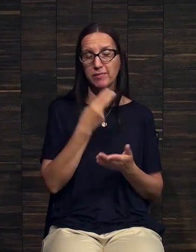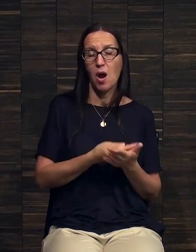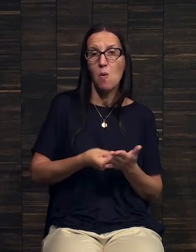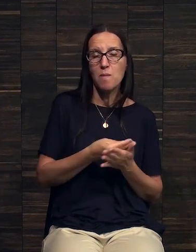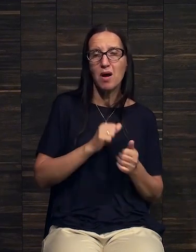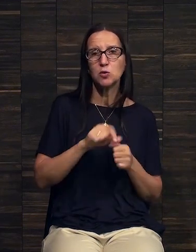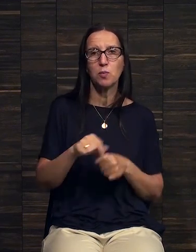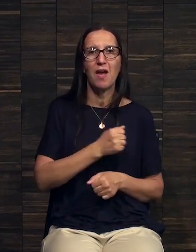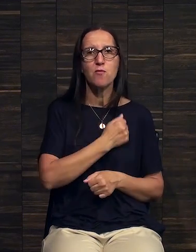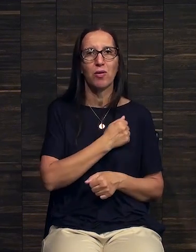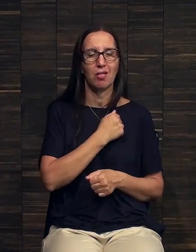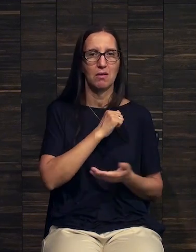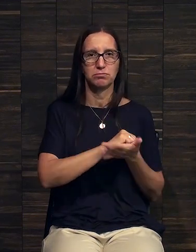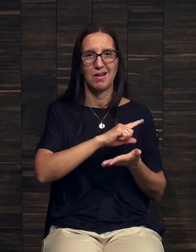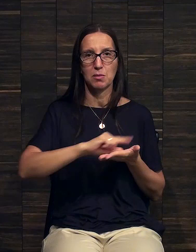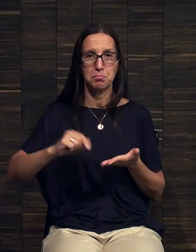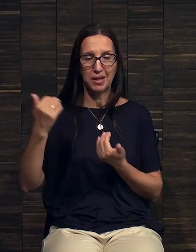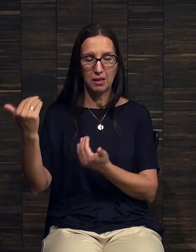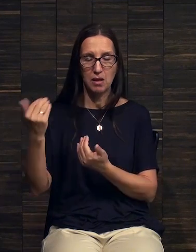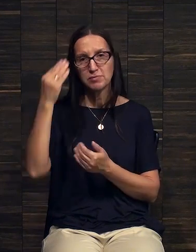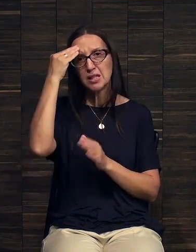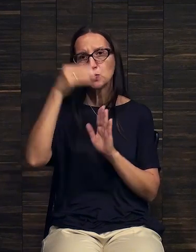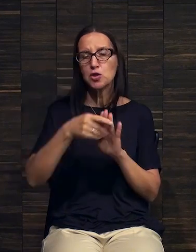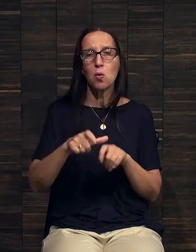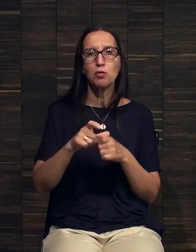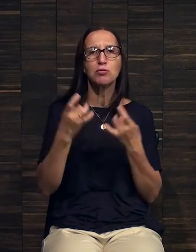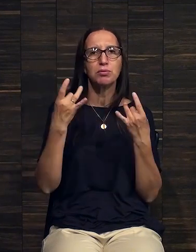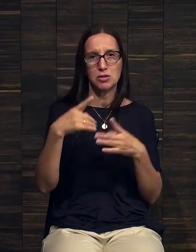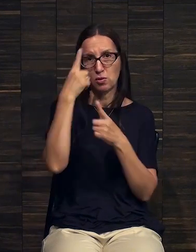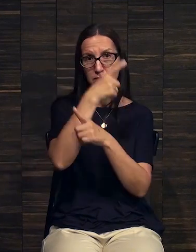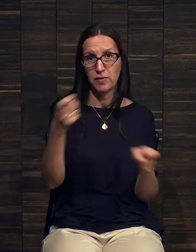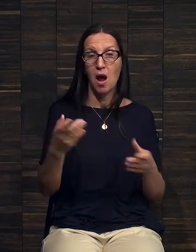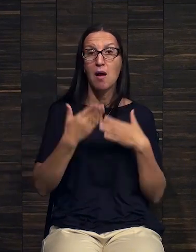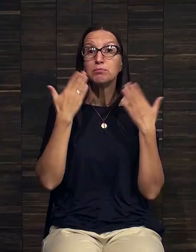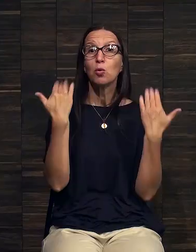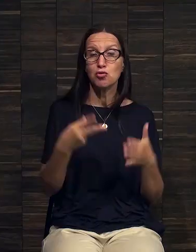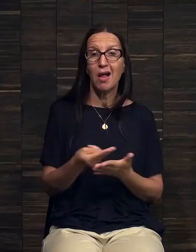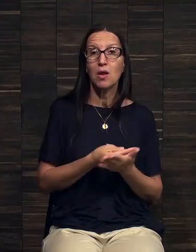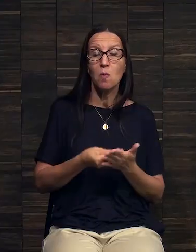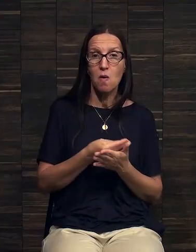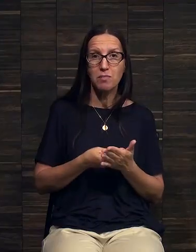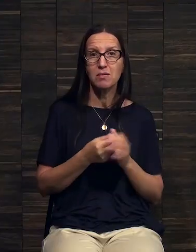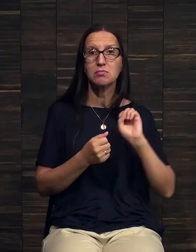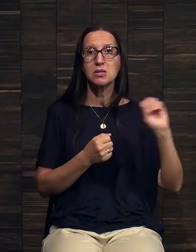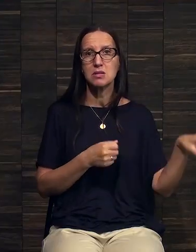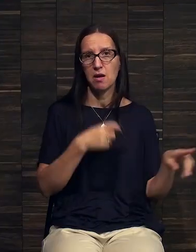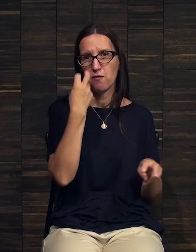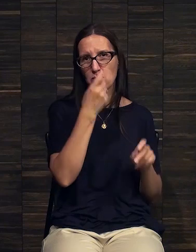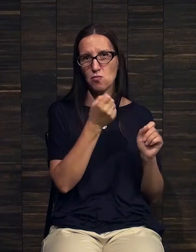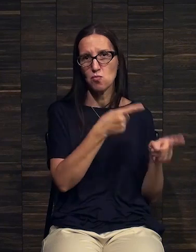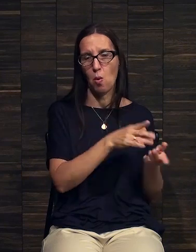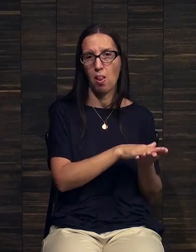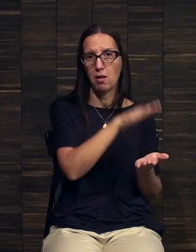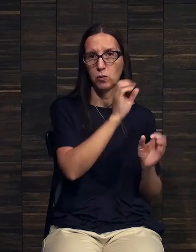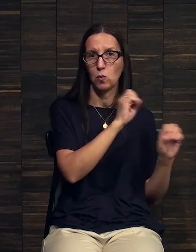thing. And in the comics, in the military wartime reprints, there was a very simple message. You read